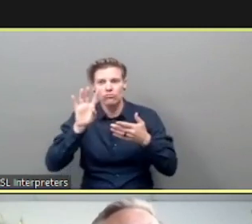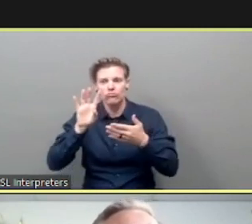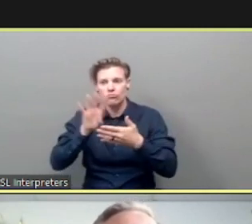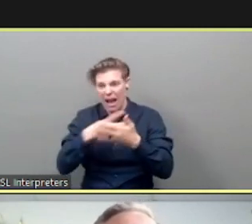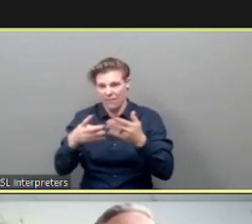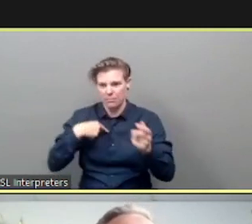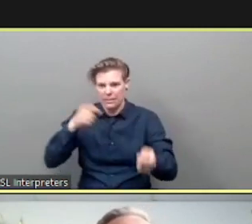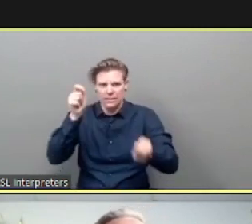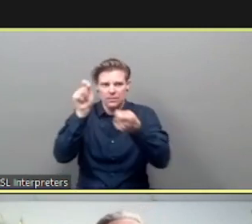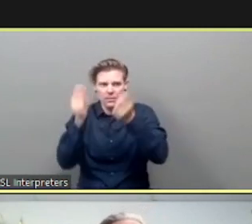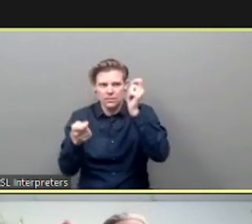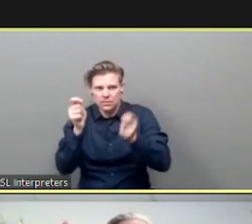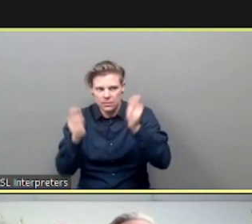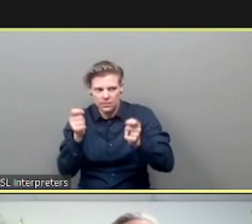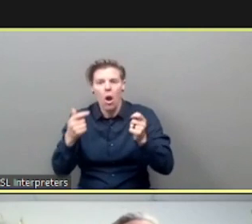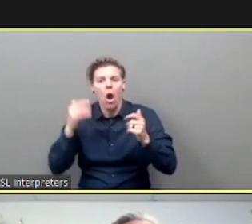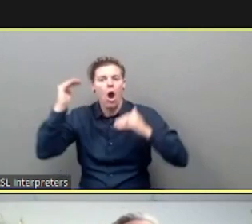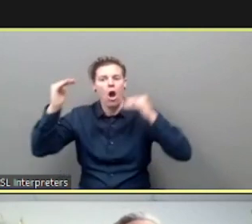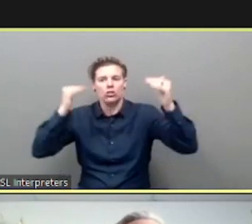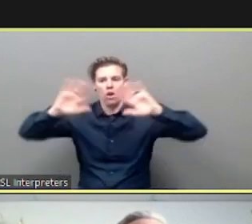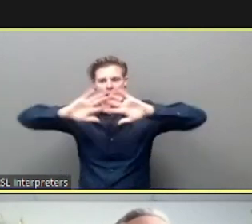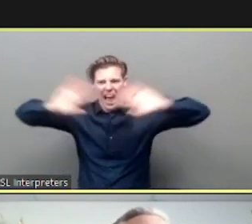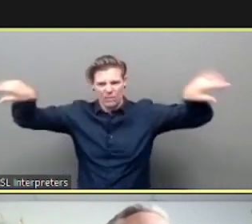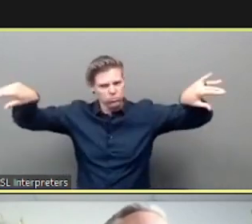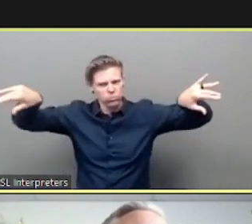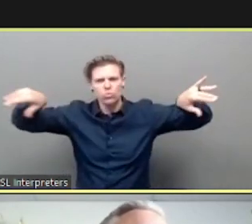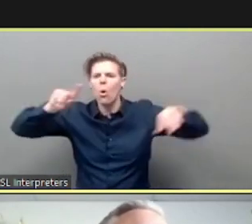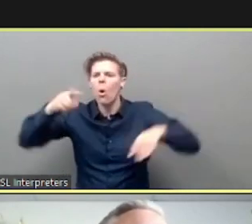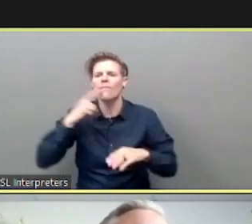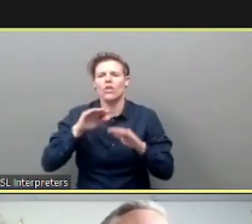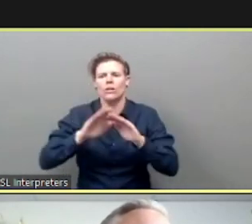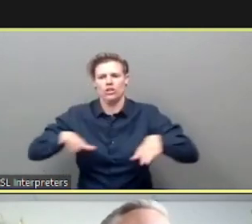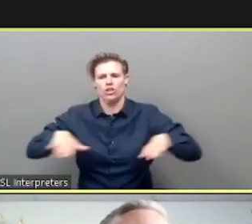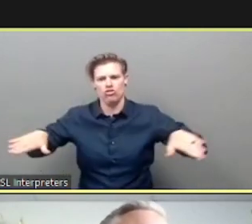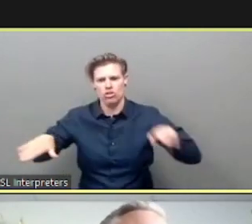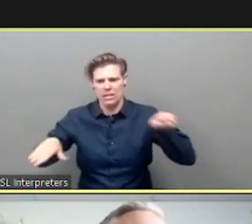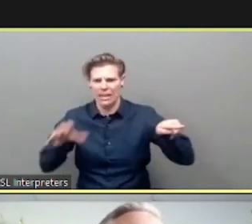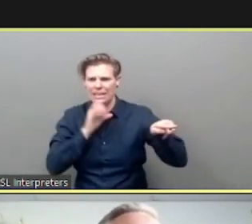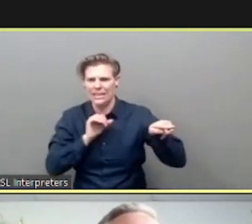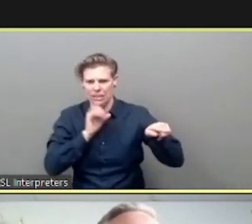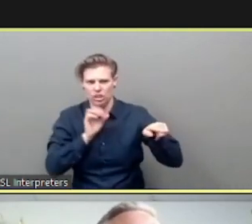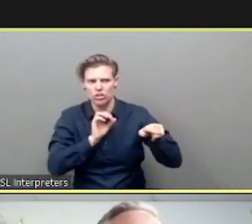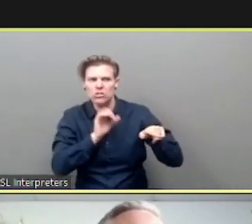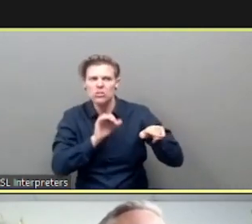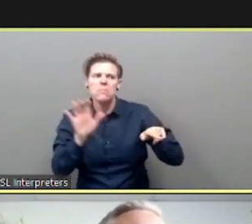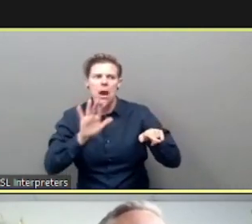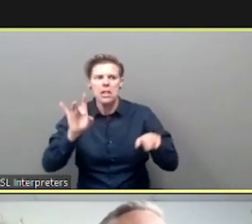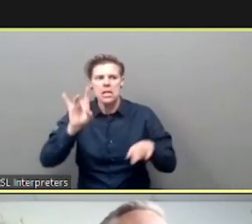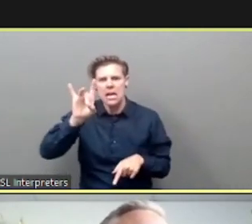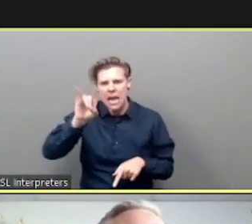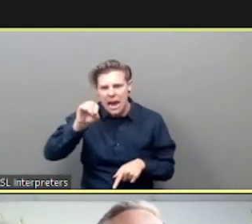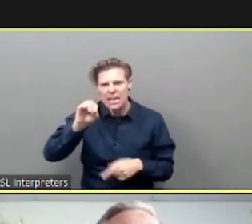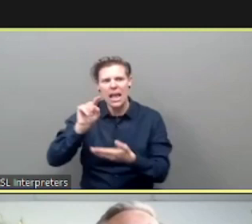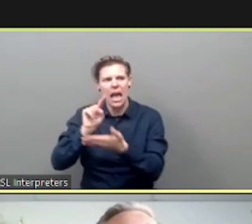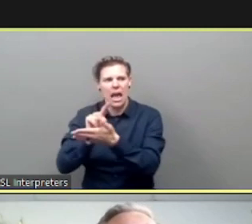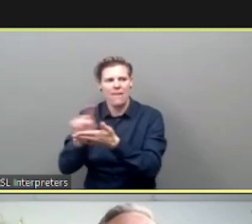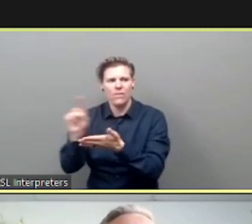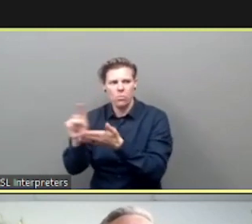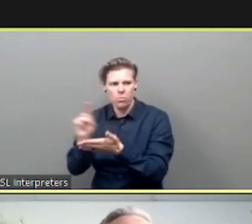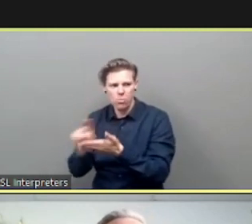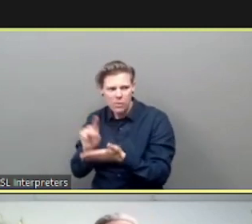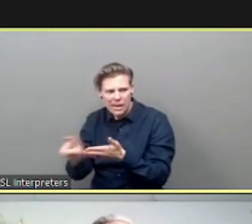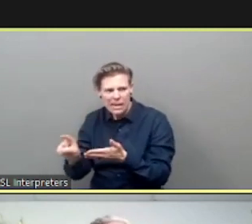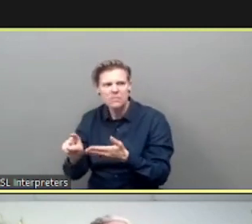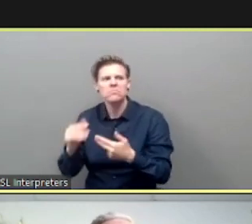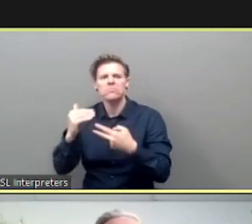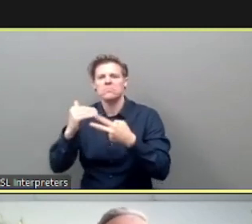so these graphs look bigger, but 80 cases a week at our peak and 50 where we are